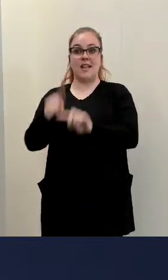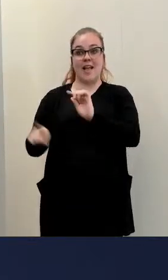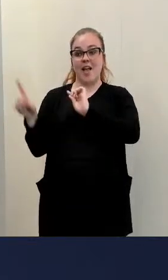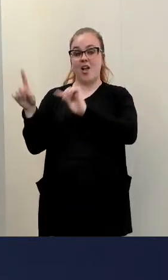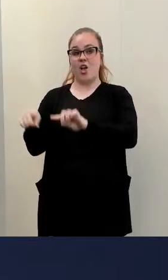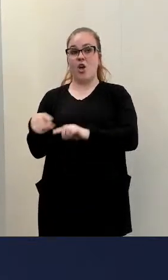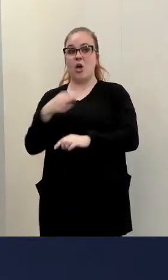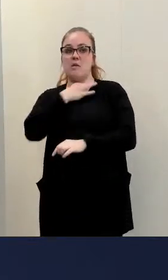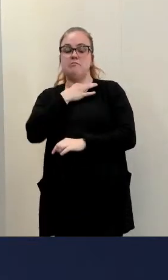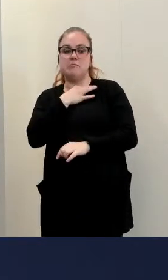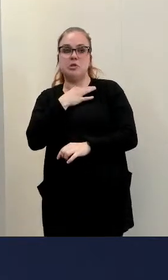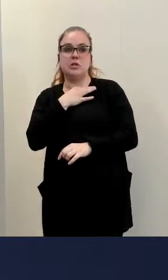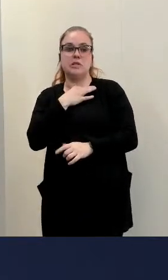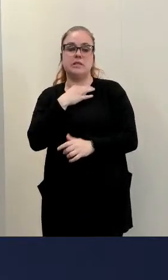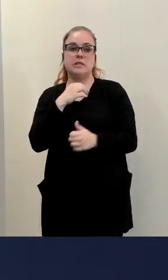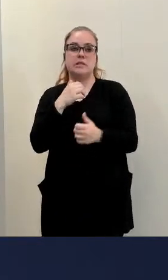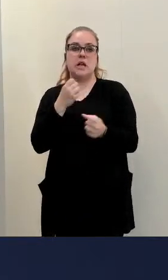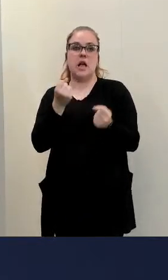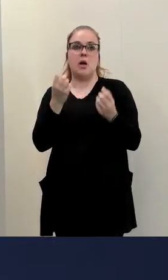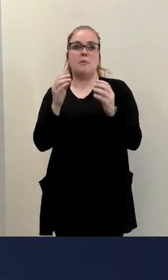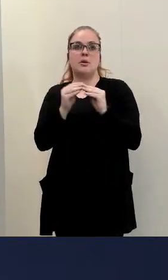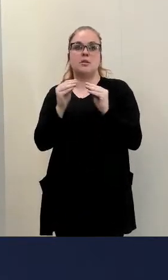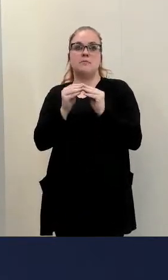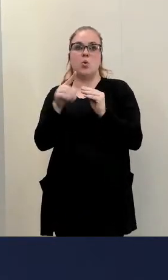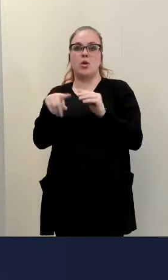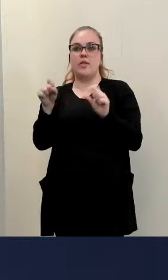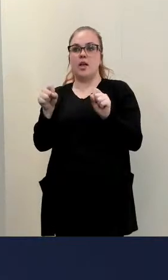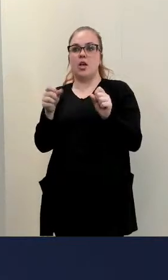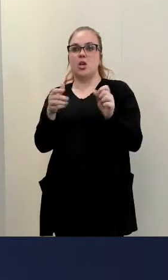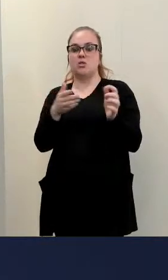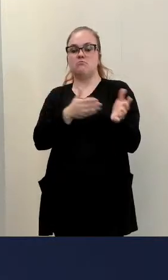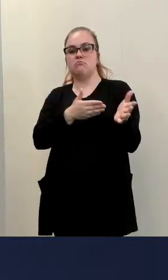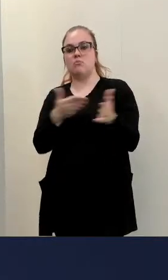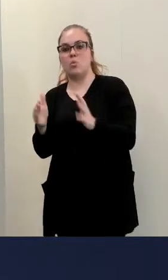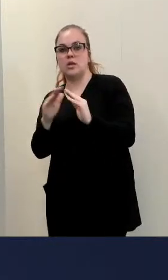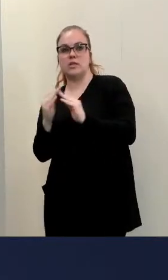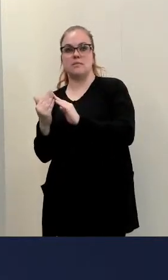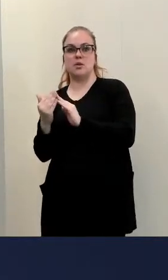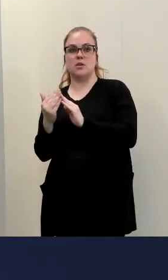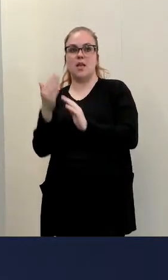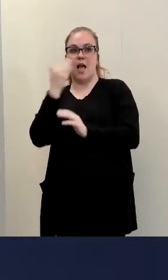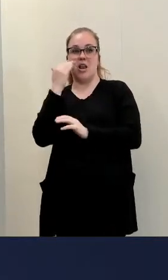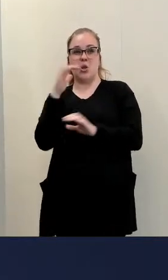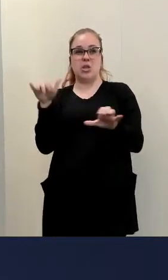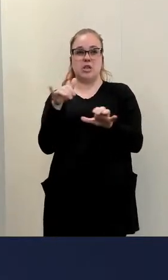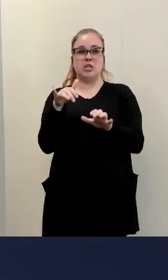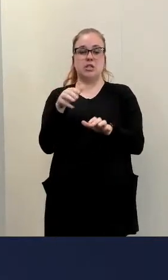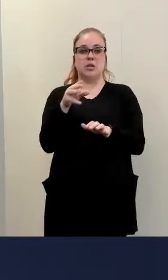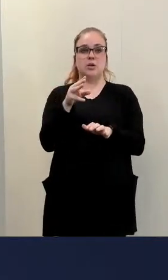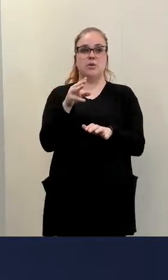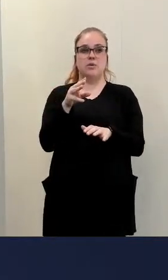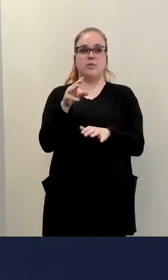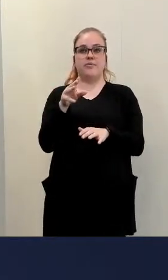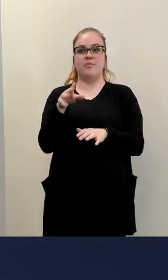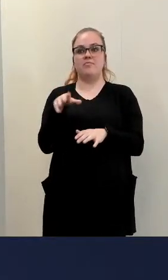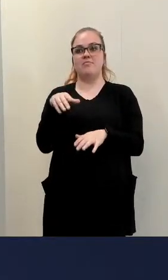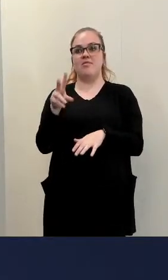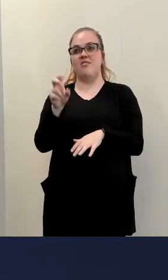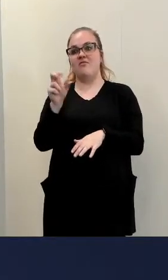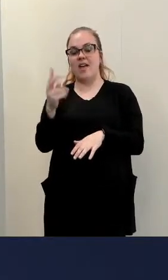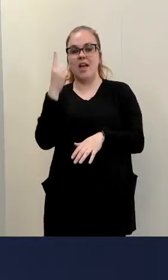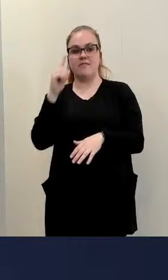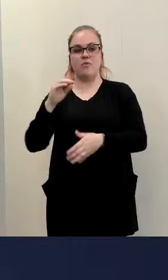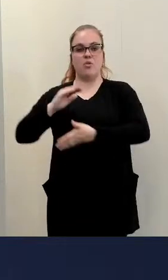and wondering how much more maybe they could bring into the communities. I know they do like the mammogram, local fam, things like